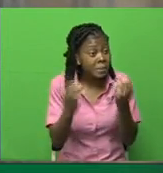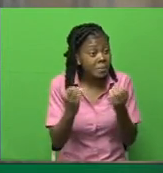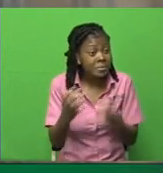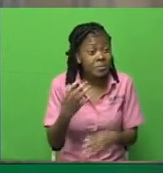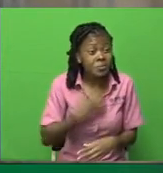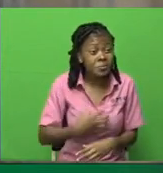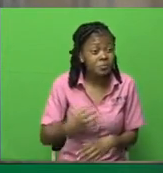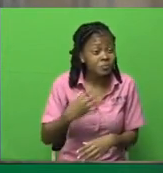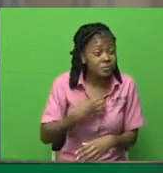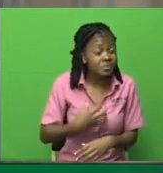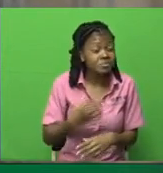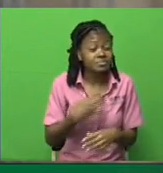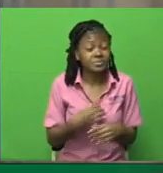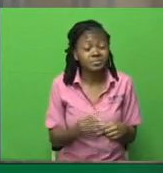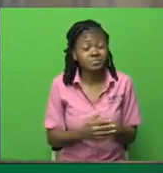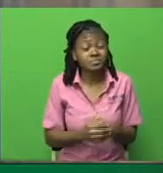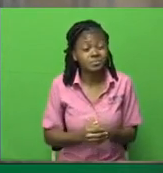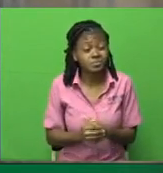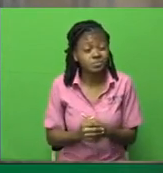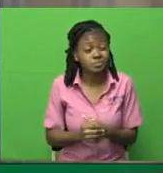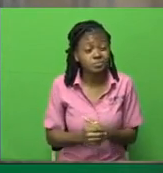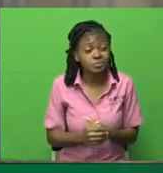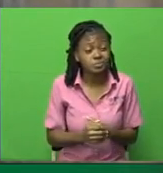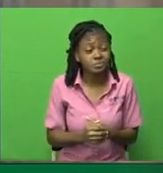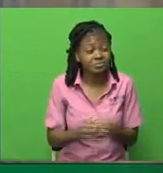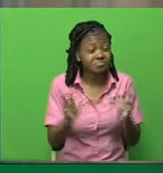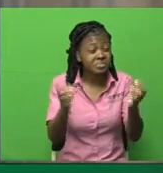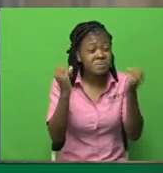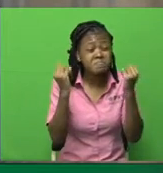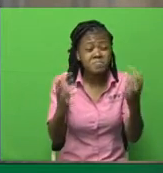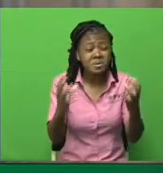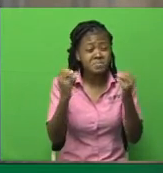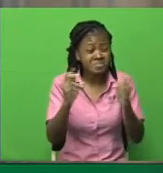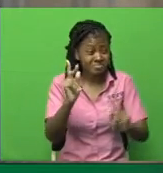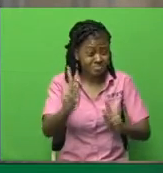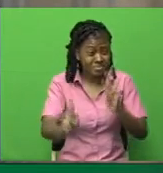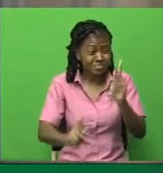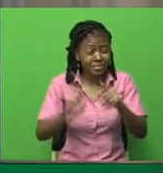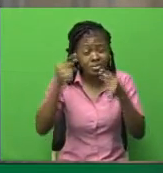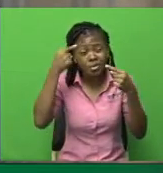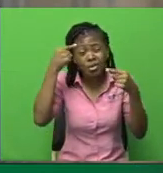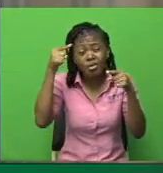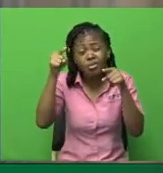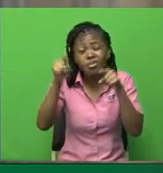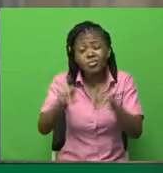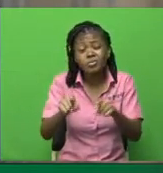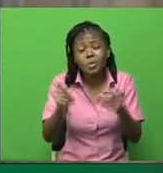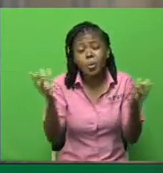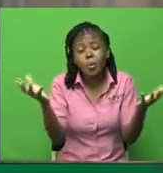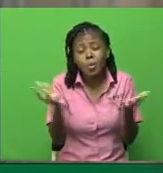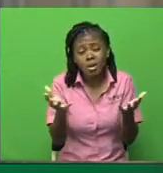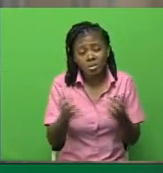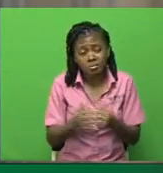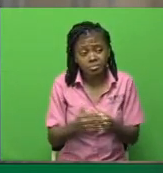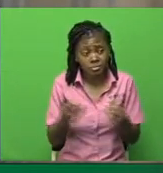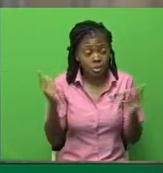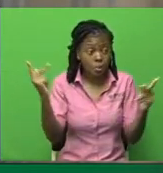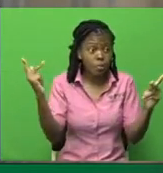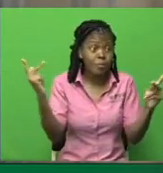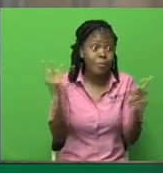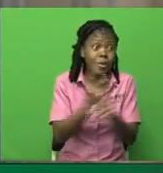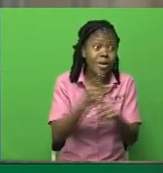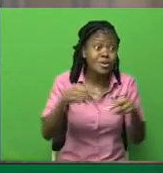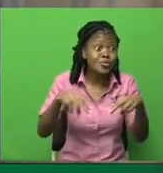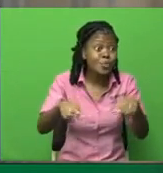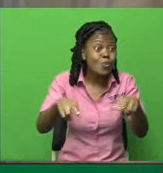issue was one that almost every citizen can agree upon and that is we have some of the worst roads